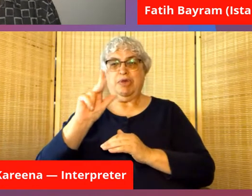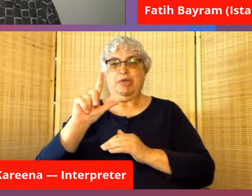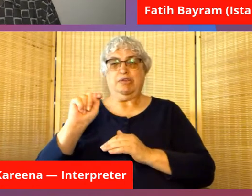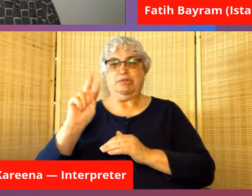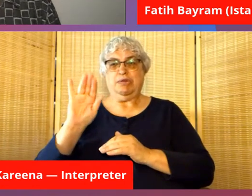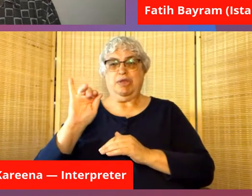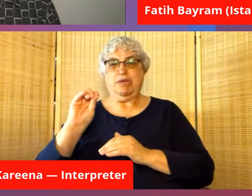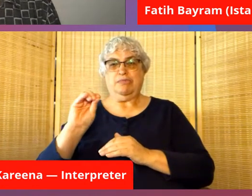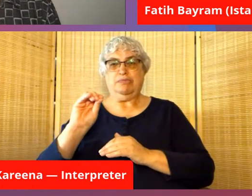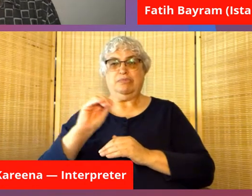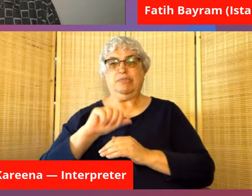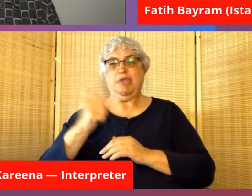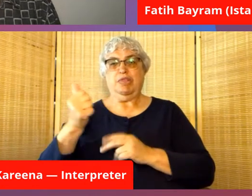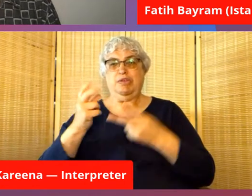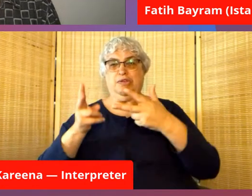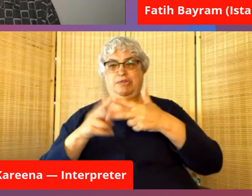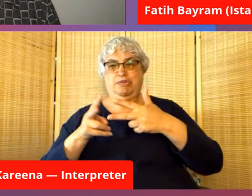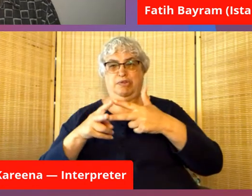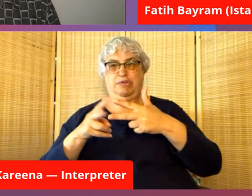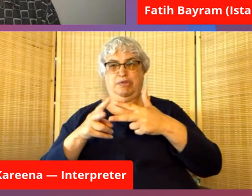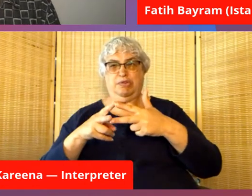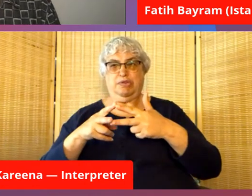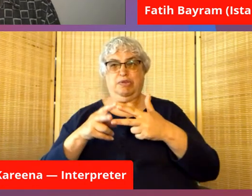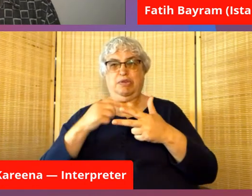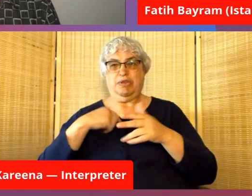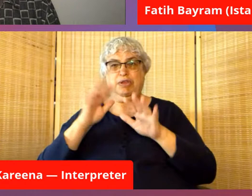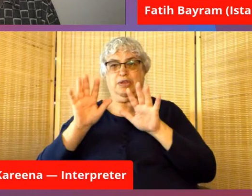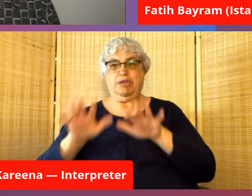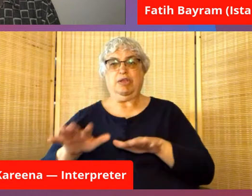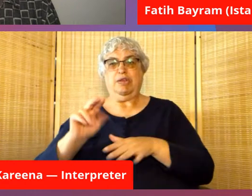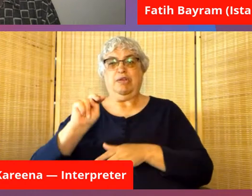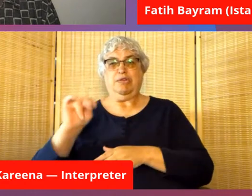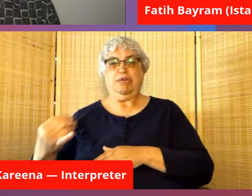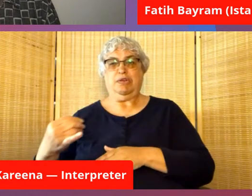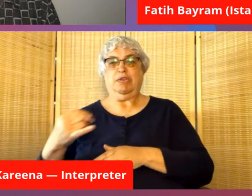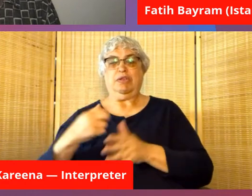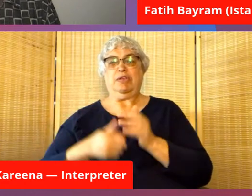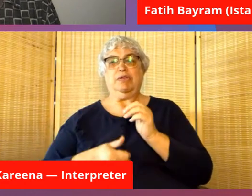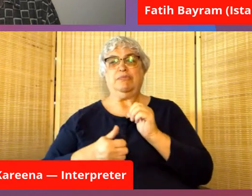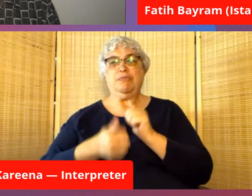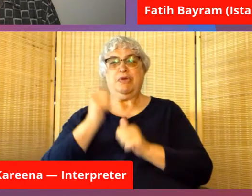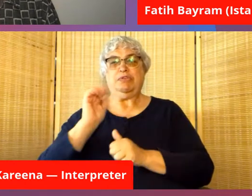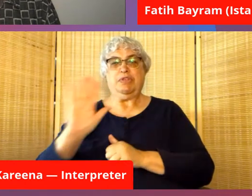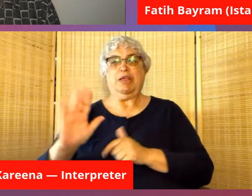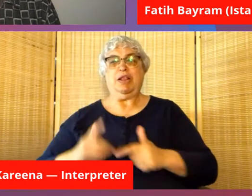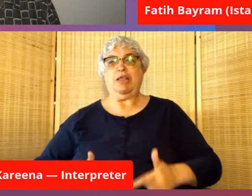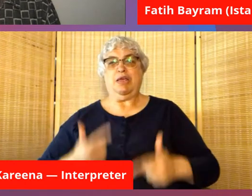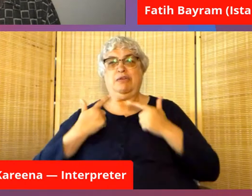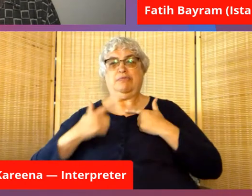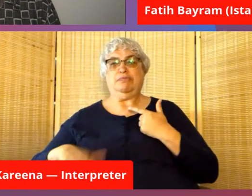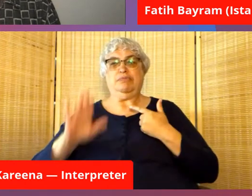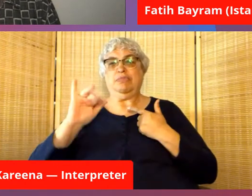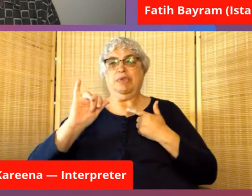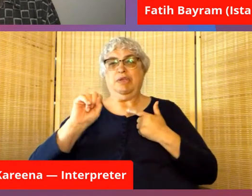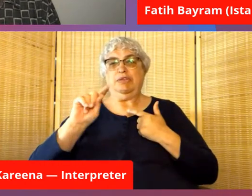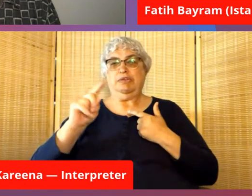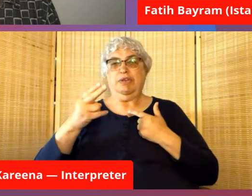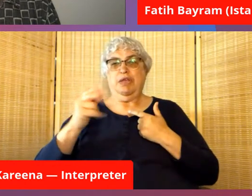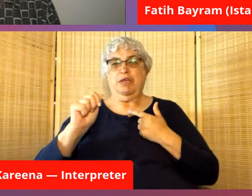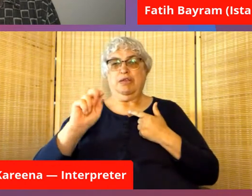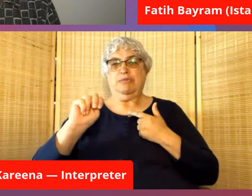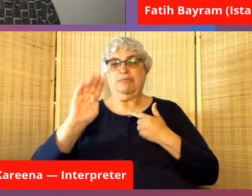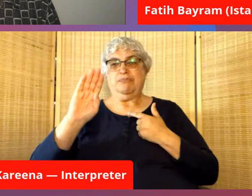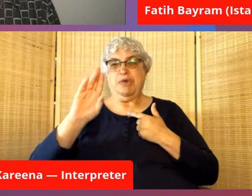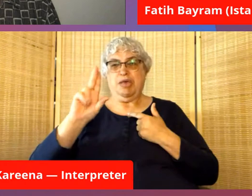Although Aslihan and Arturo Erkishi are settled in New Jersey now, they spent majority of their lives in Istanbul, which is,